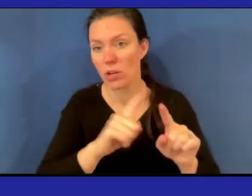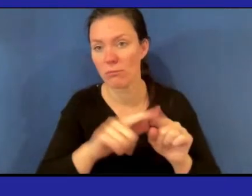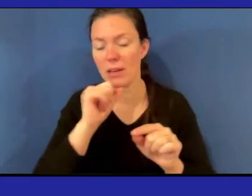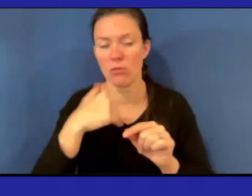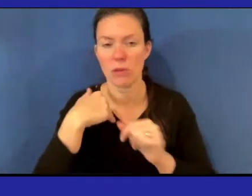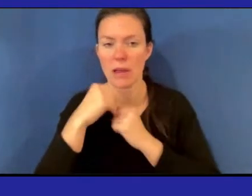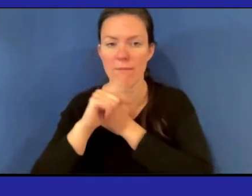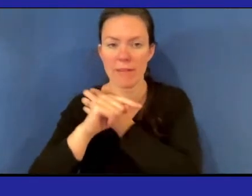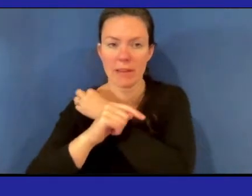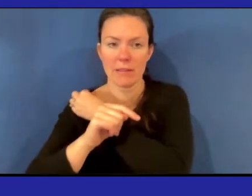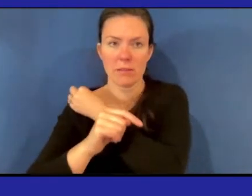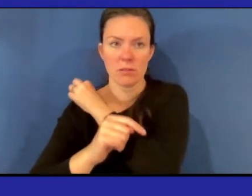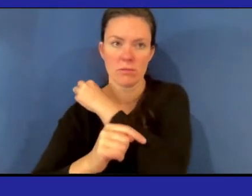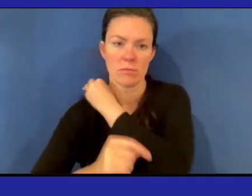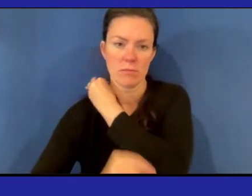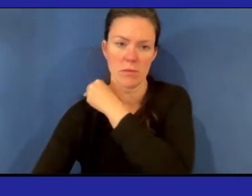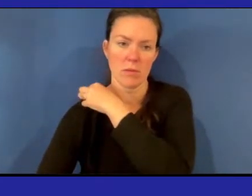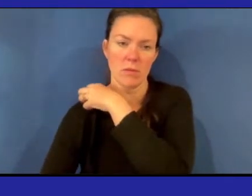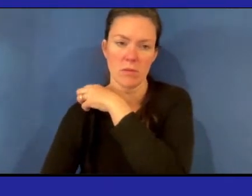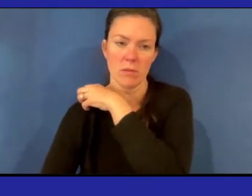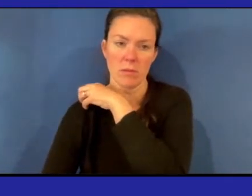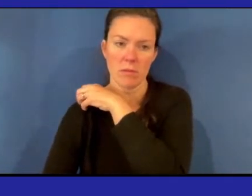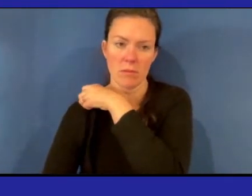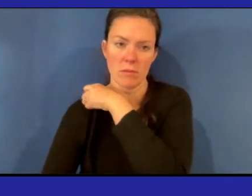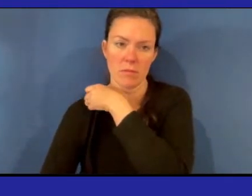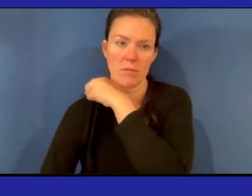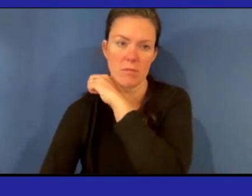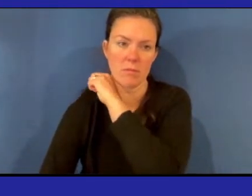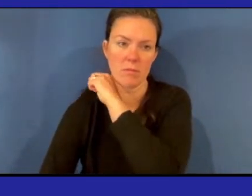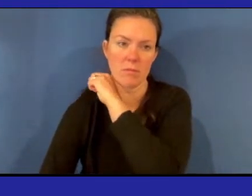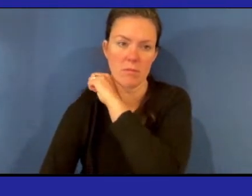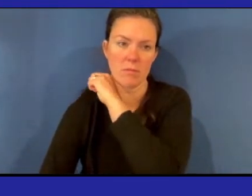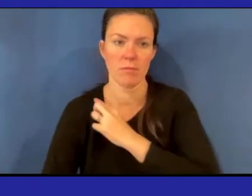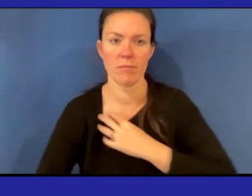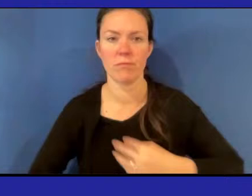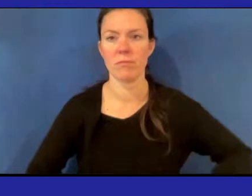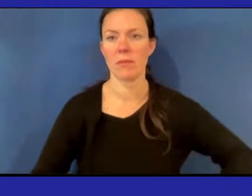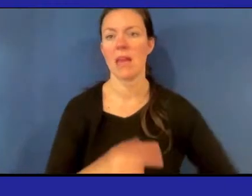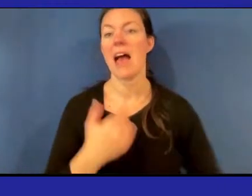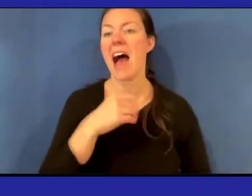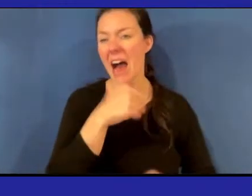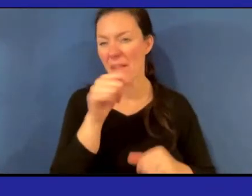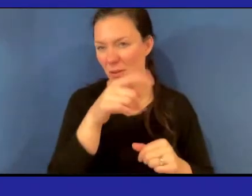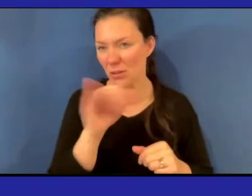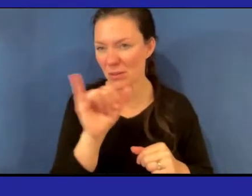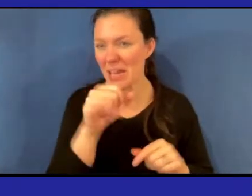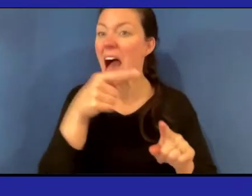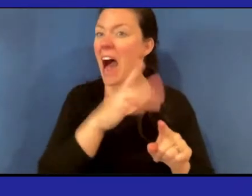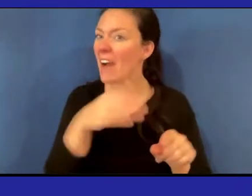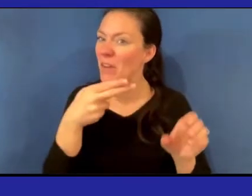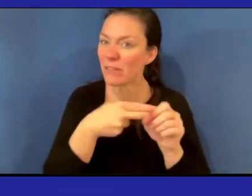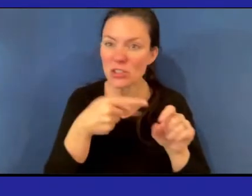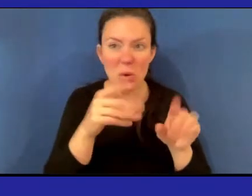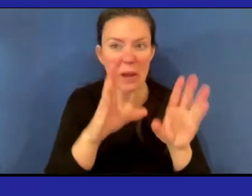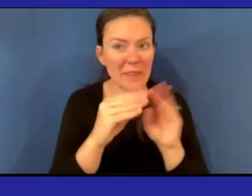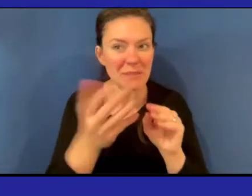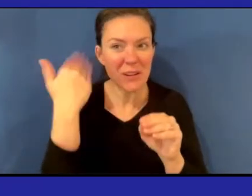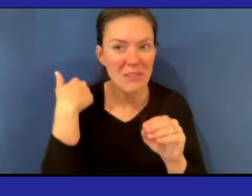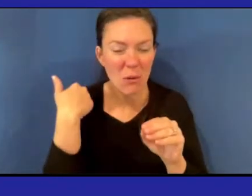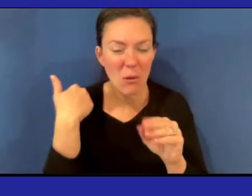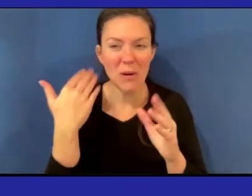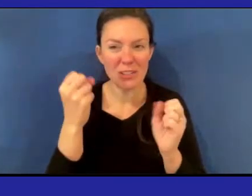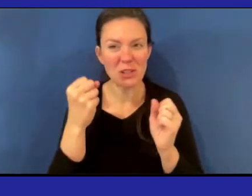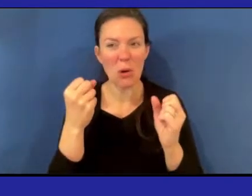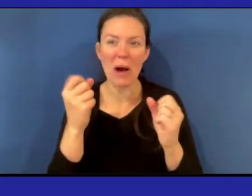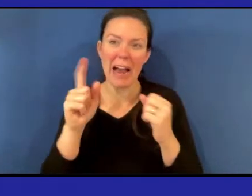I'll take it as a follow-up. And I have another one. Yep. See, I've never come to one of these, so you're punishing them for having me